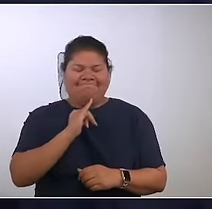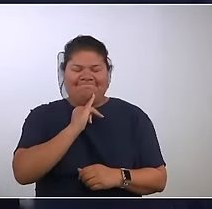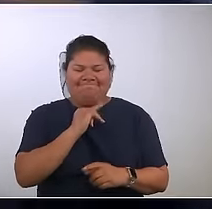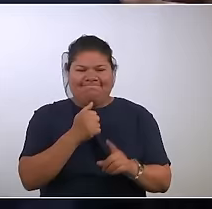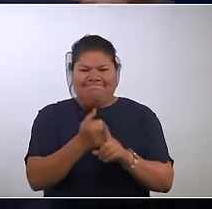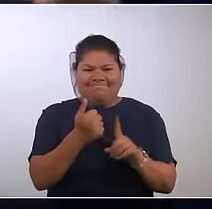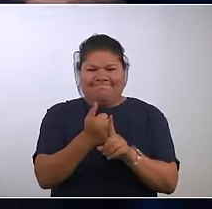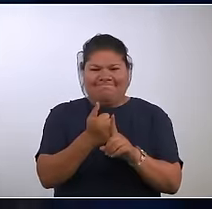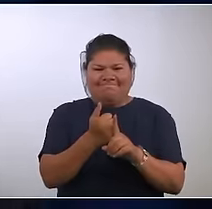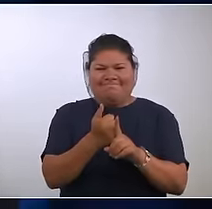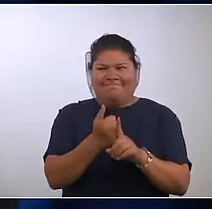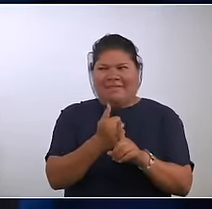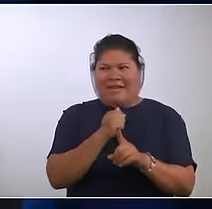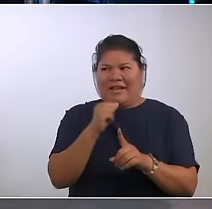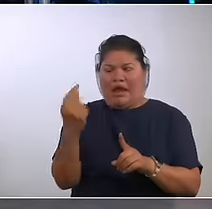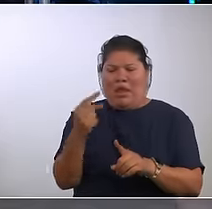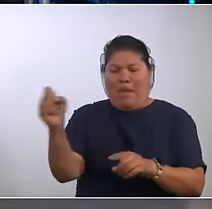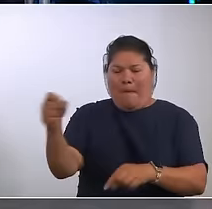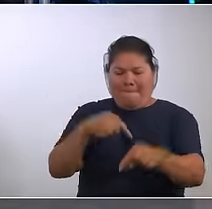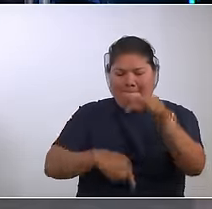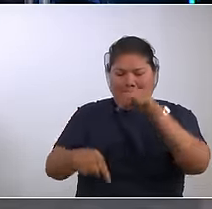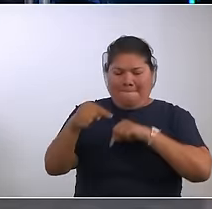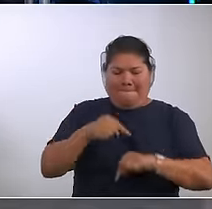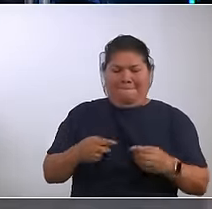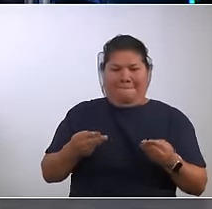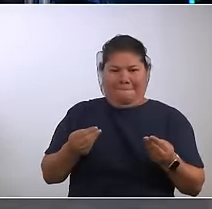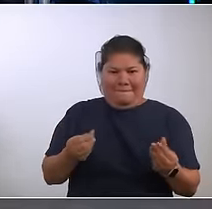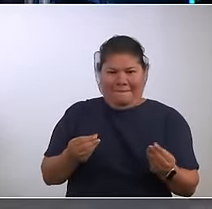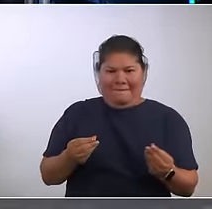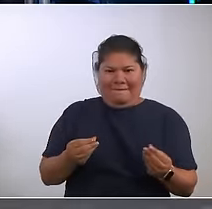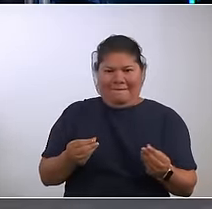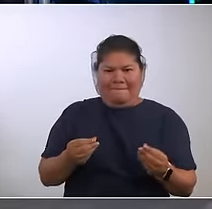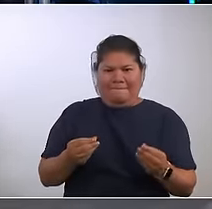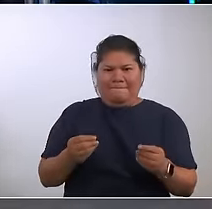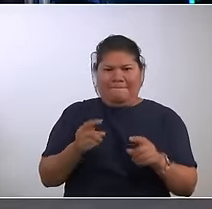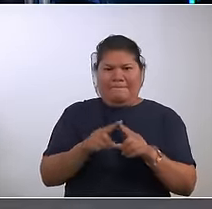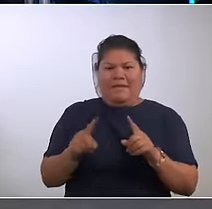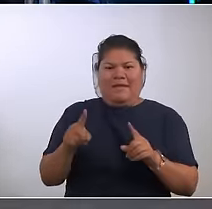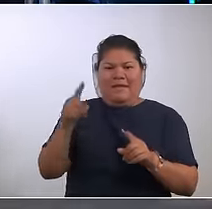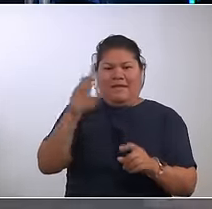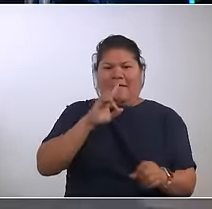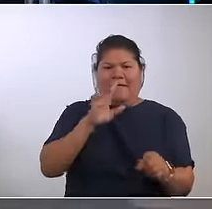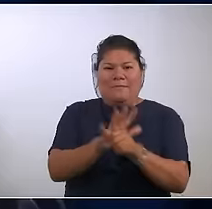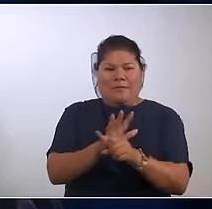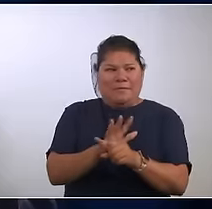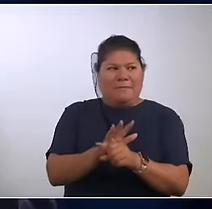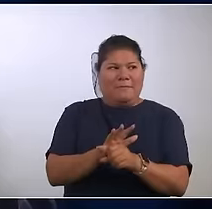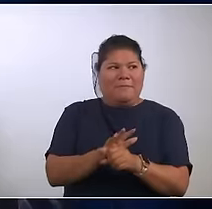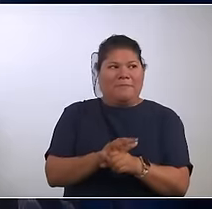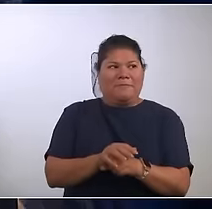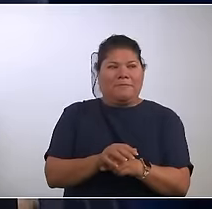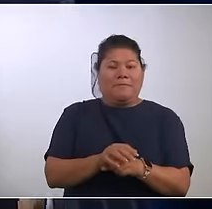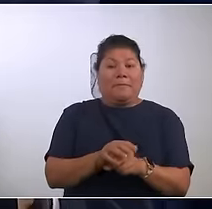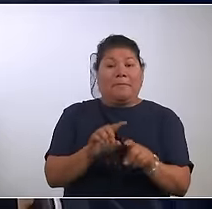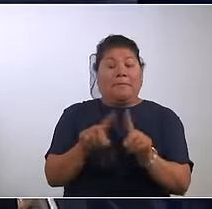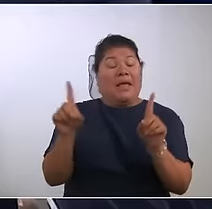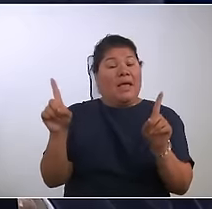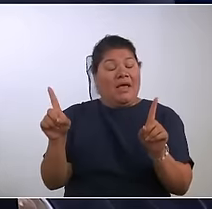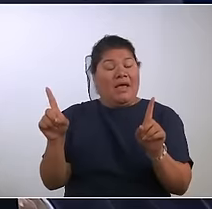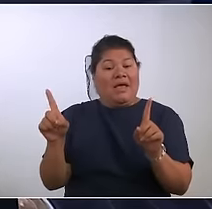that Israel no solo regresa a su tierra, not only returns to their land, que Dios le había prometido, that God had promised, sino